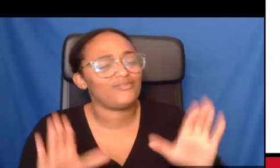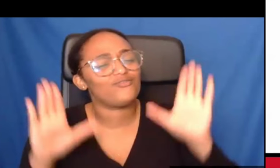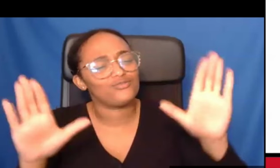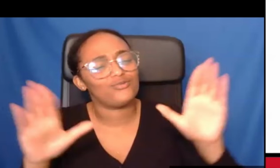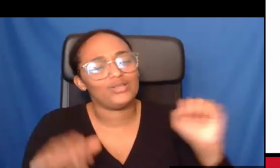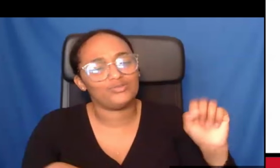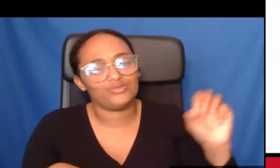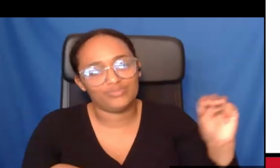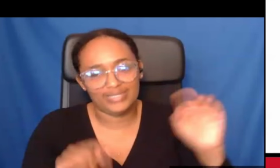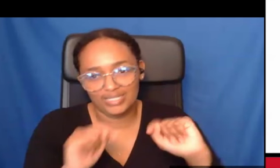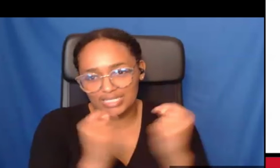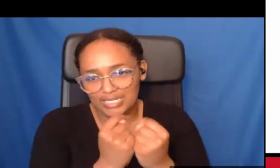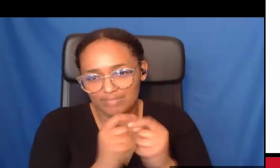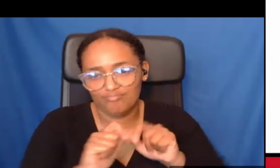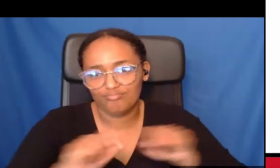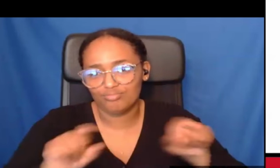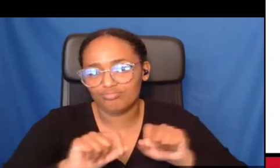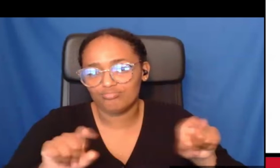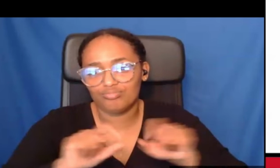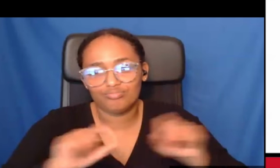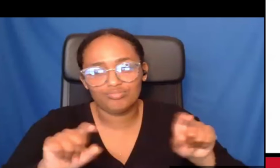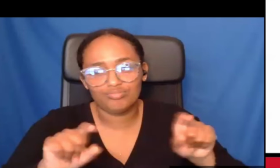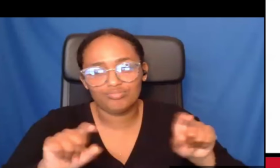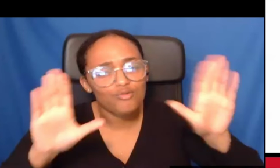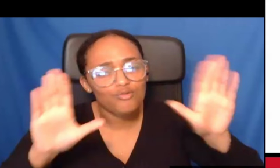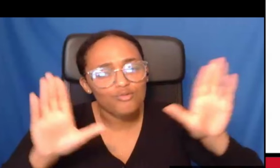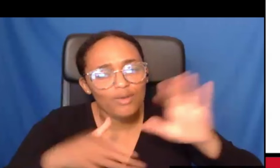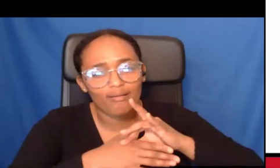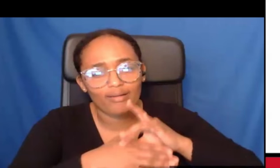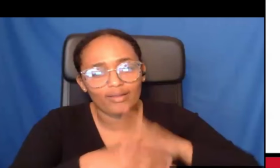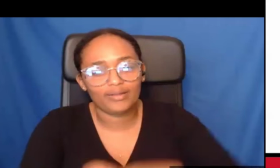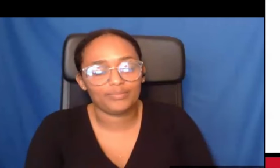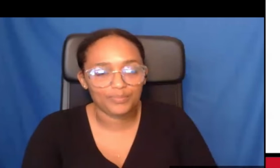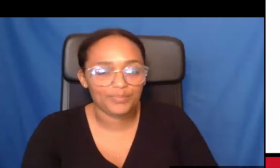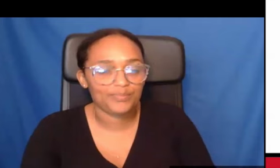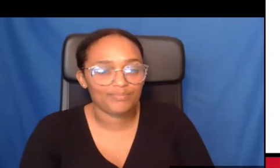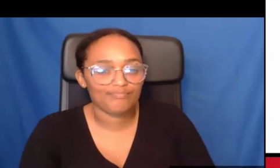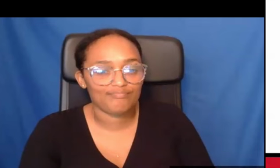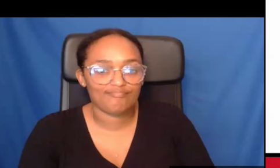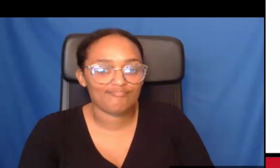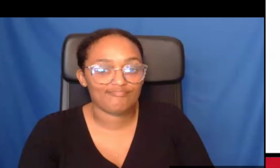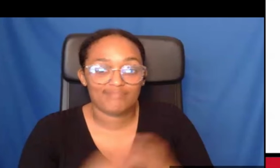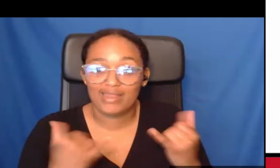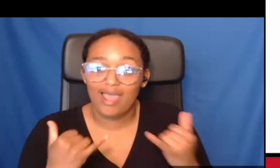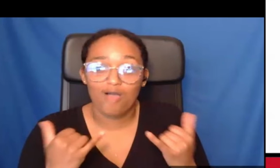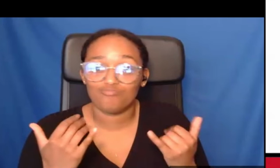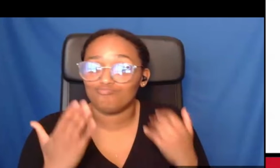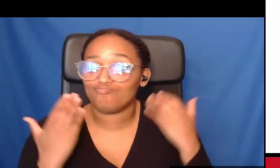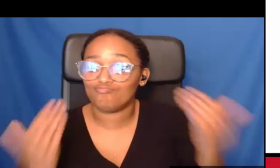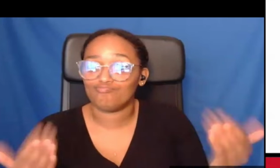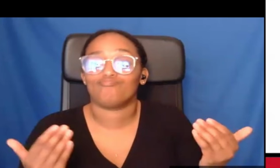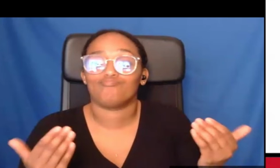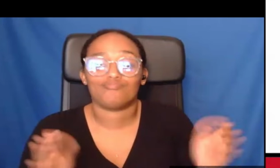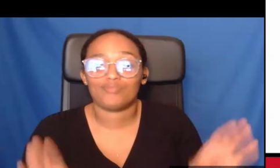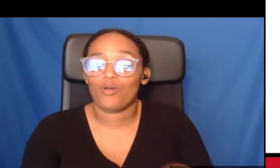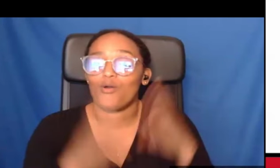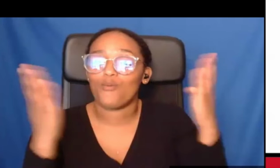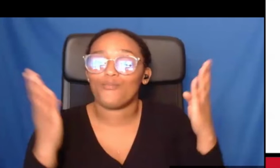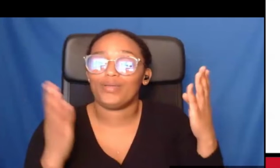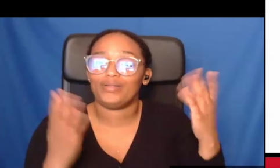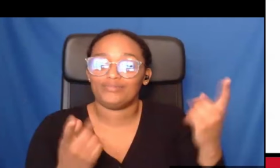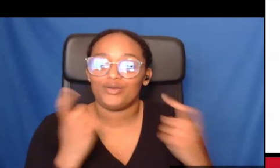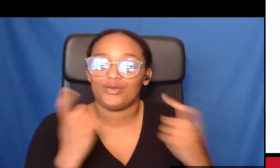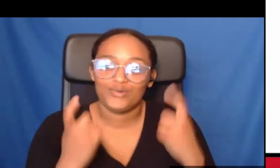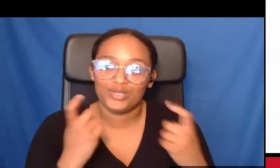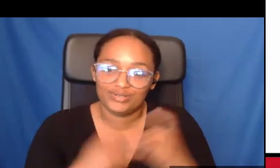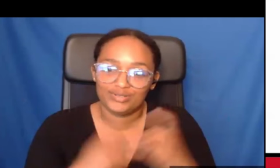put out all kinds of stuff. I I'm pretty much ready for opening up for questions. Like I said earlier, I